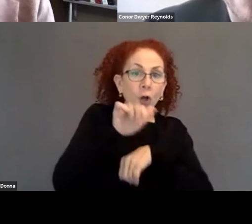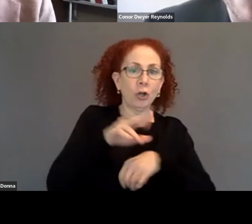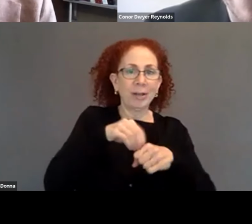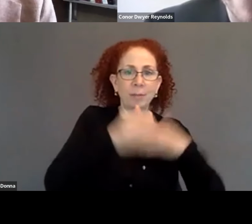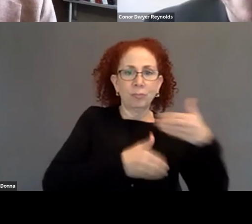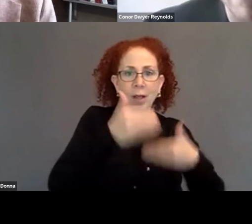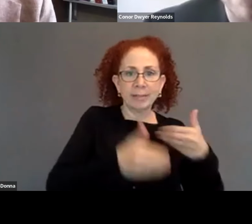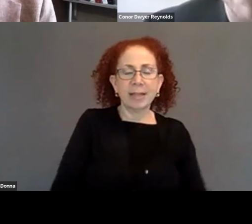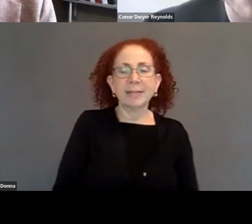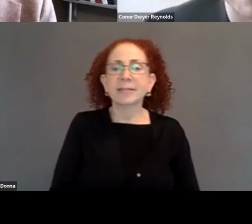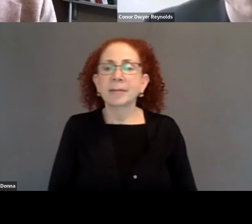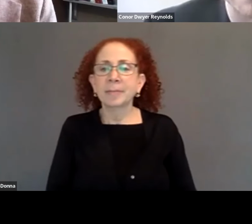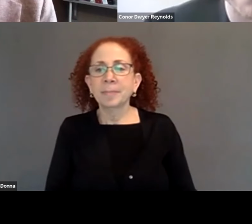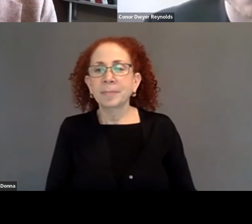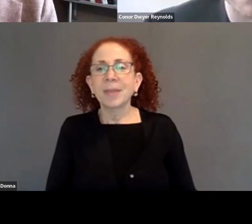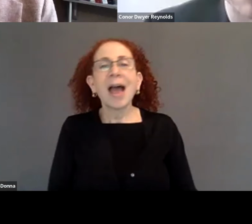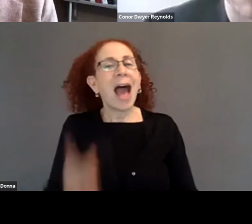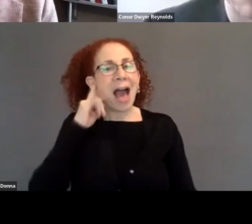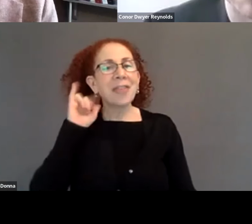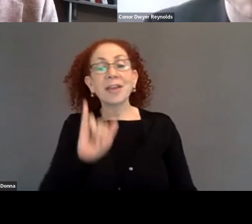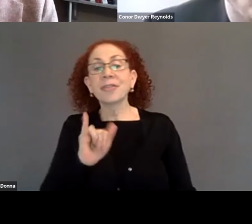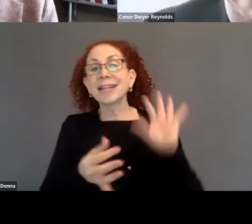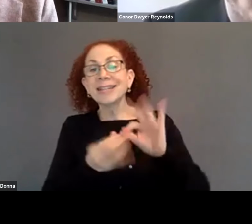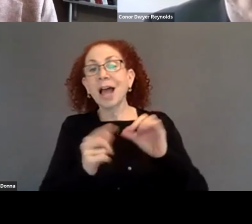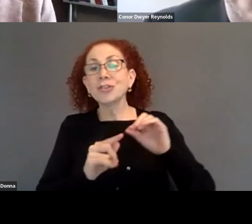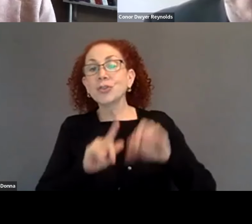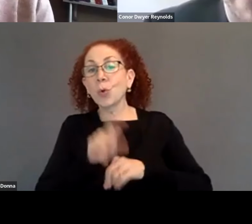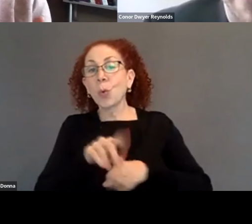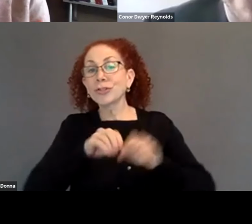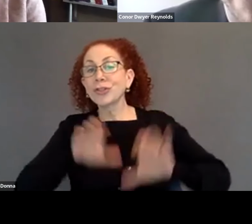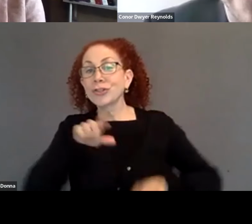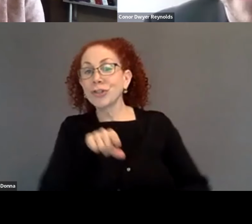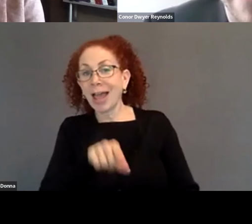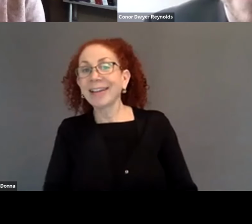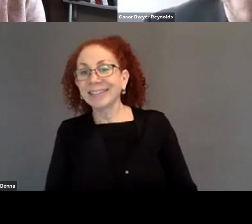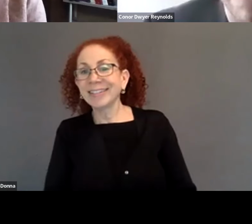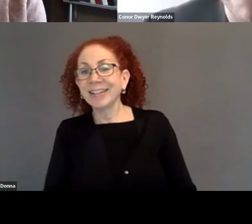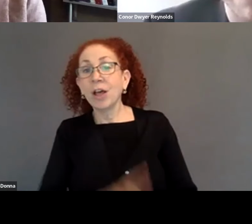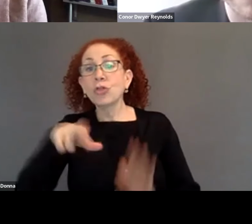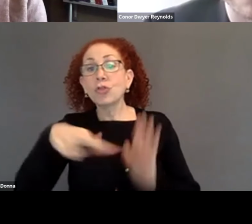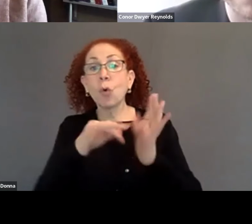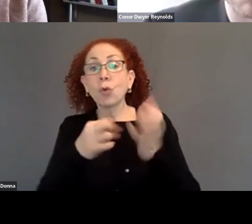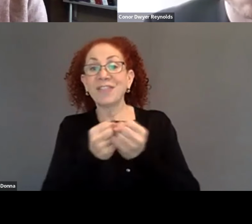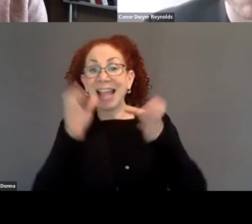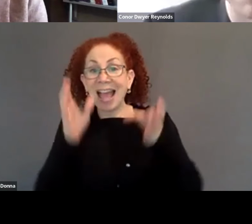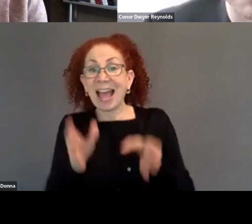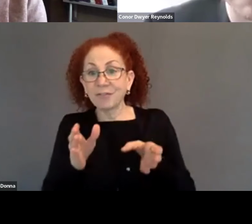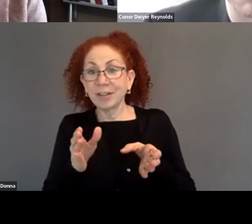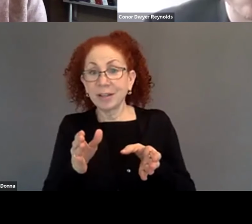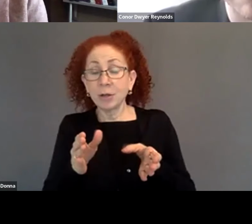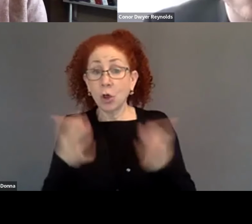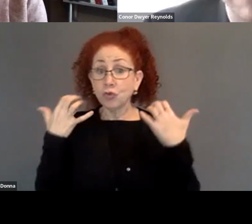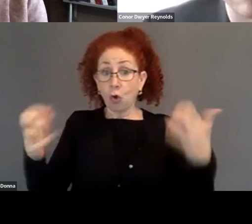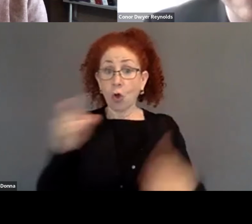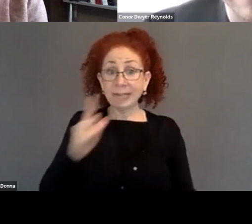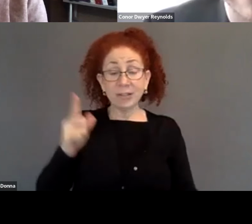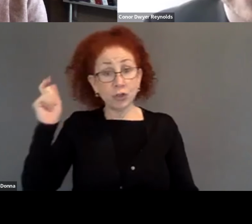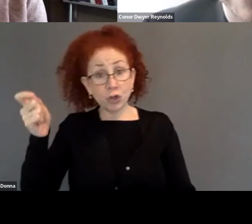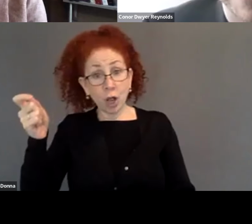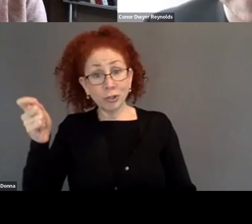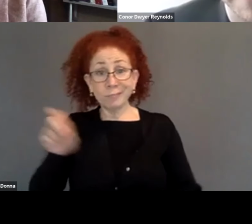in a question that we have in the chat regarding the role of advocate, right? Your audience is the judge and the jury.